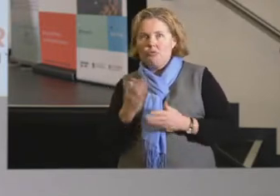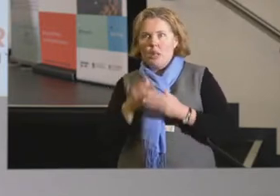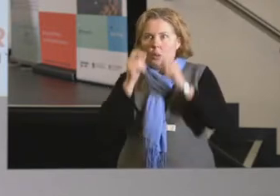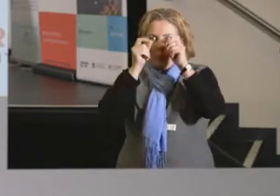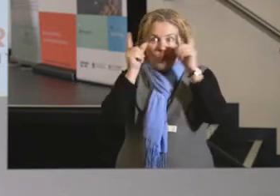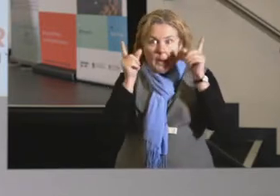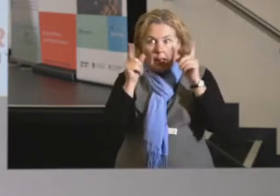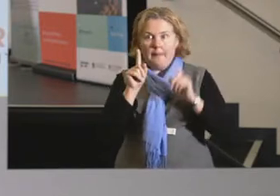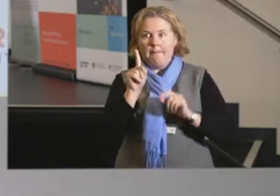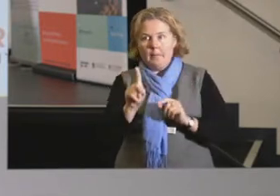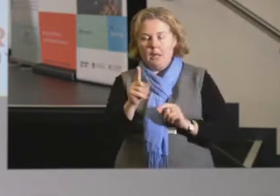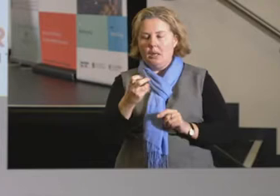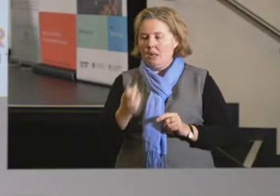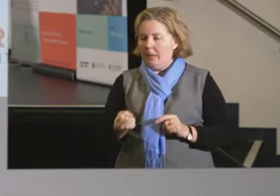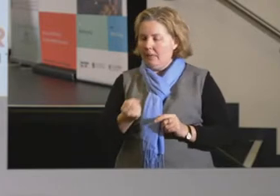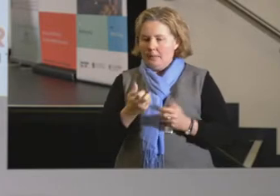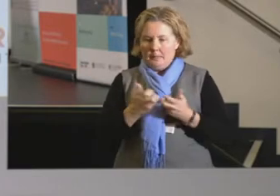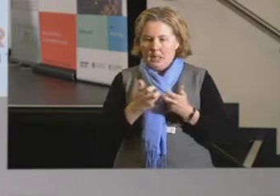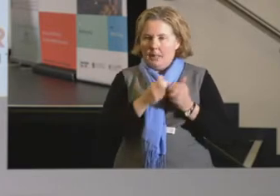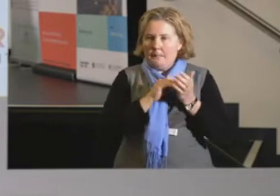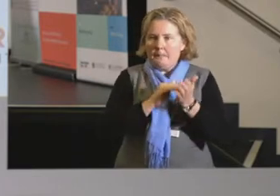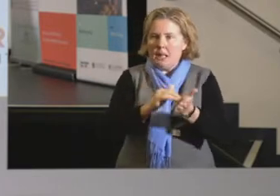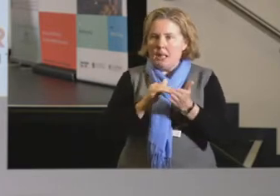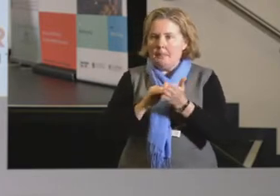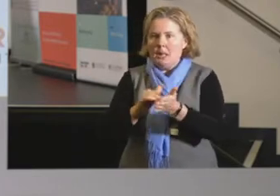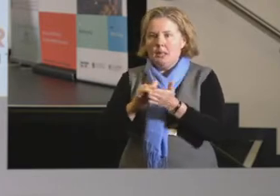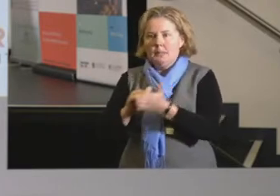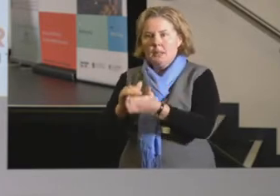millions and millions and millions of women in its support.